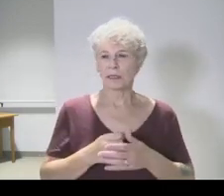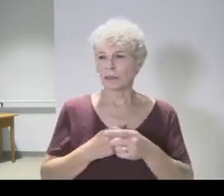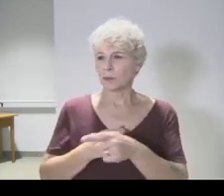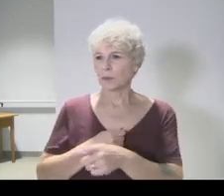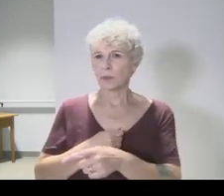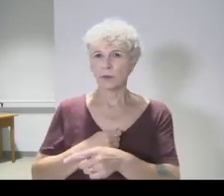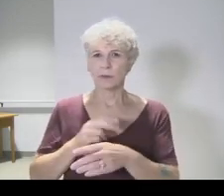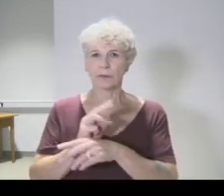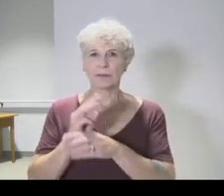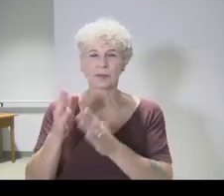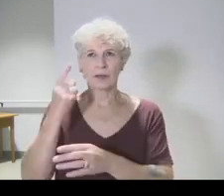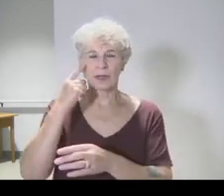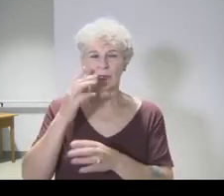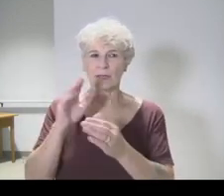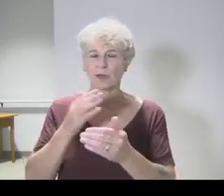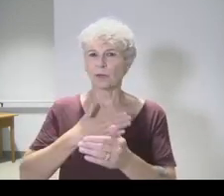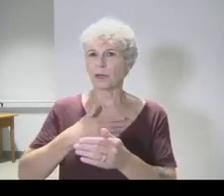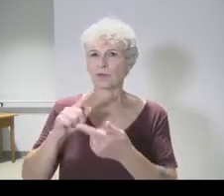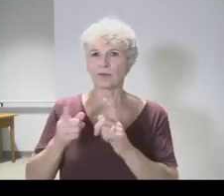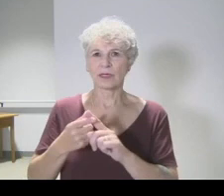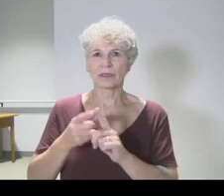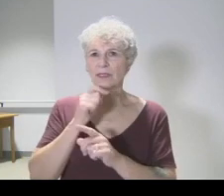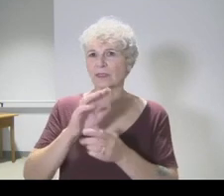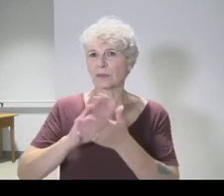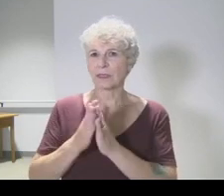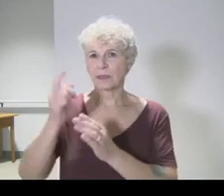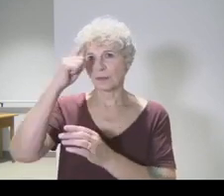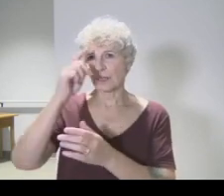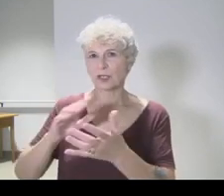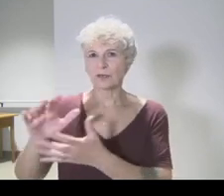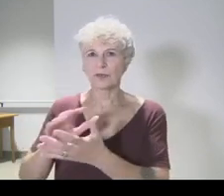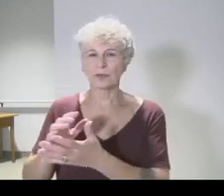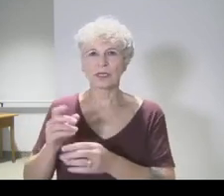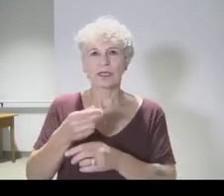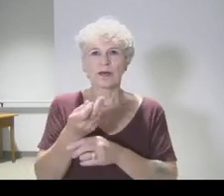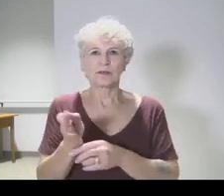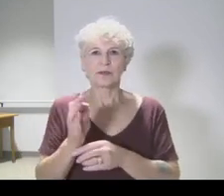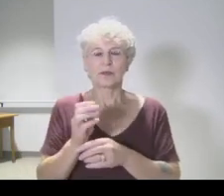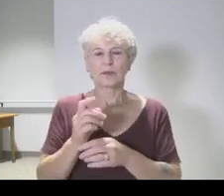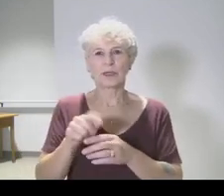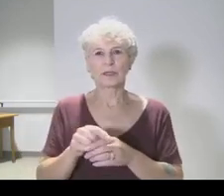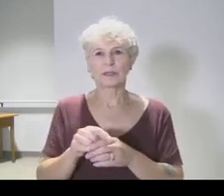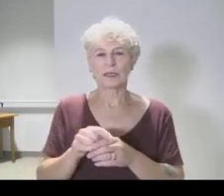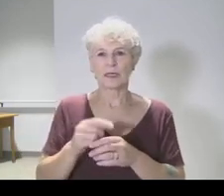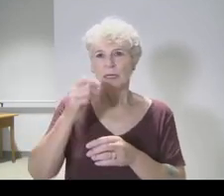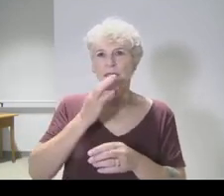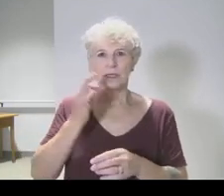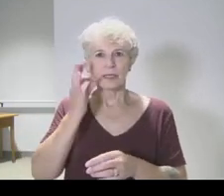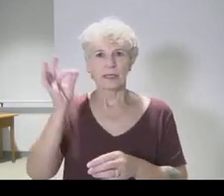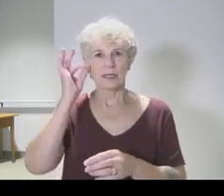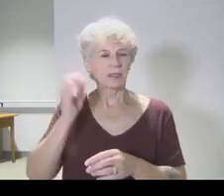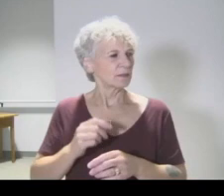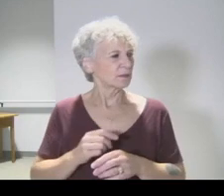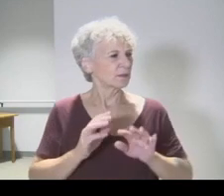the missionary thought to himself, and he began to pray. In a few minutes, the Indian turned away from the meeting and joined his